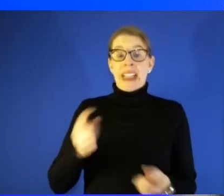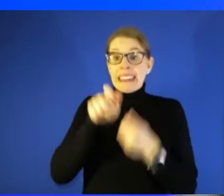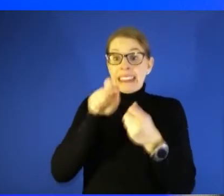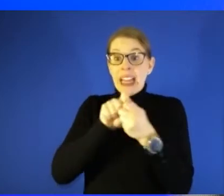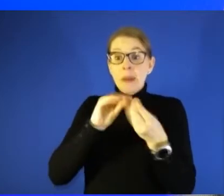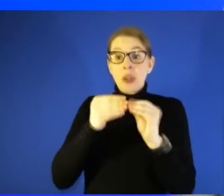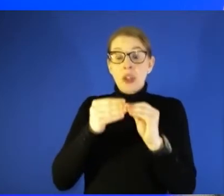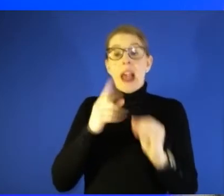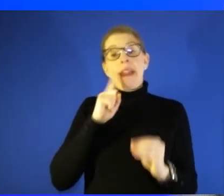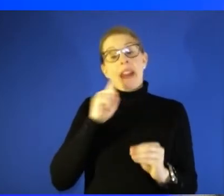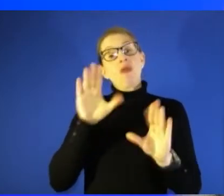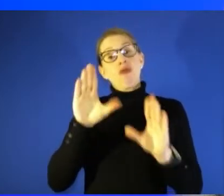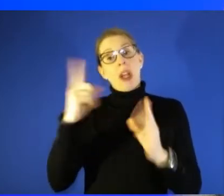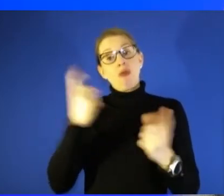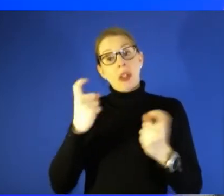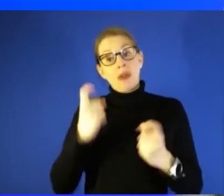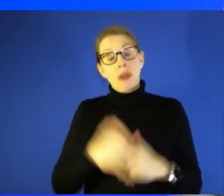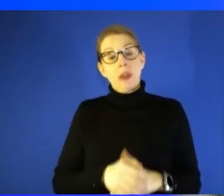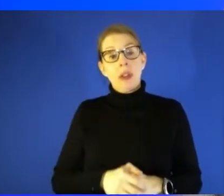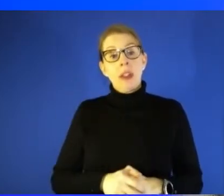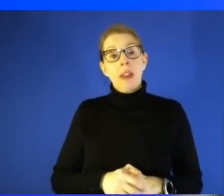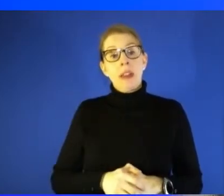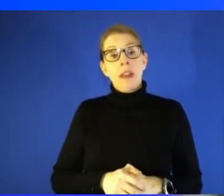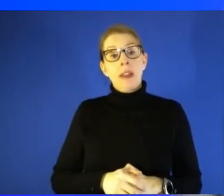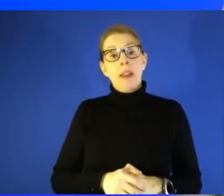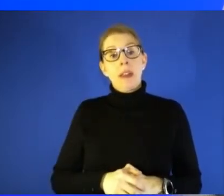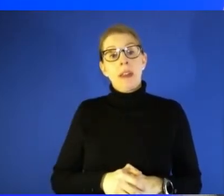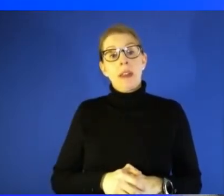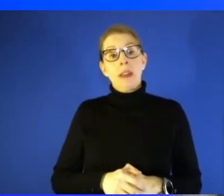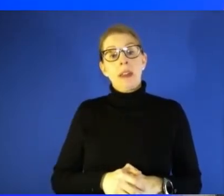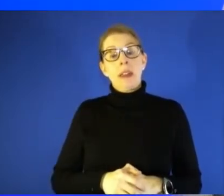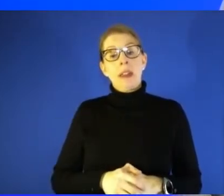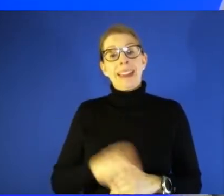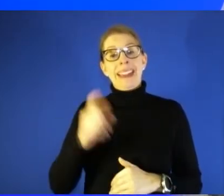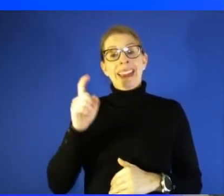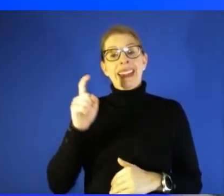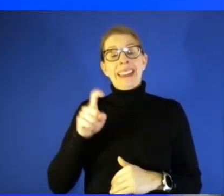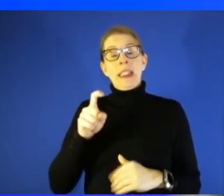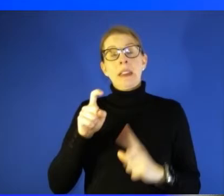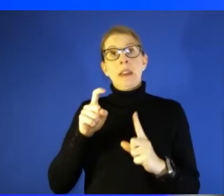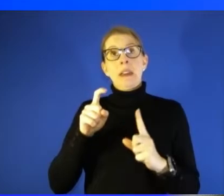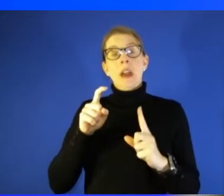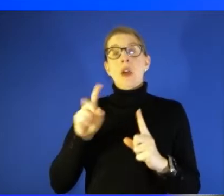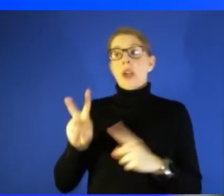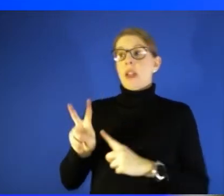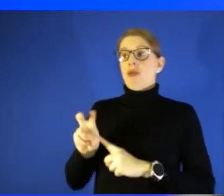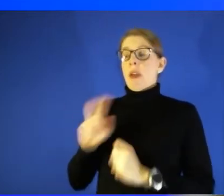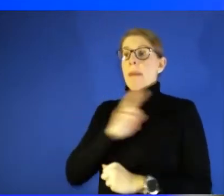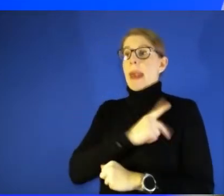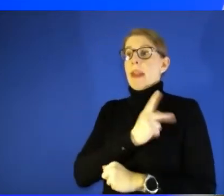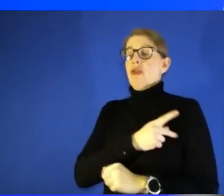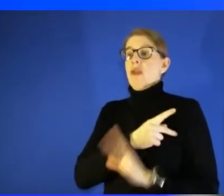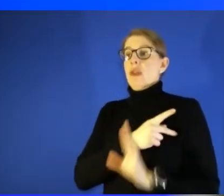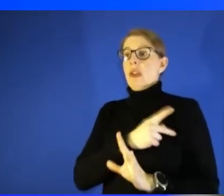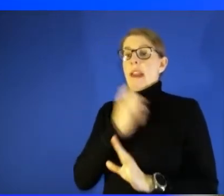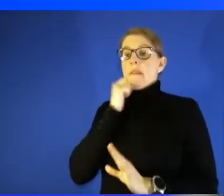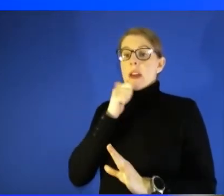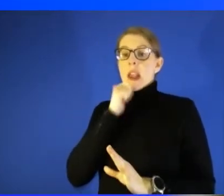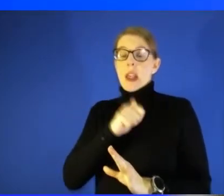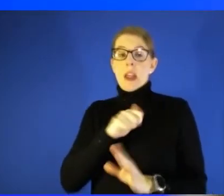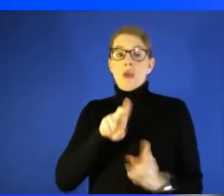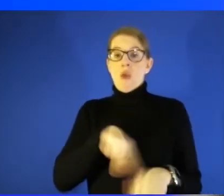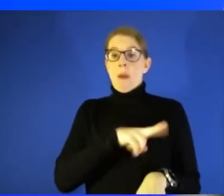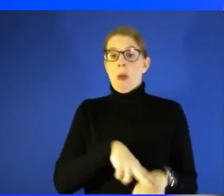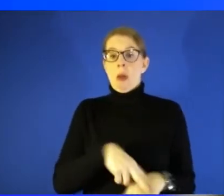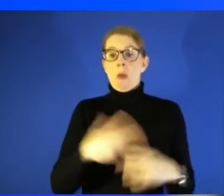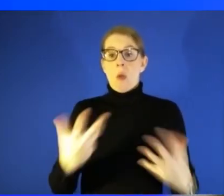great question, and I think we probably need to be better about putting that into context of, okay, we have 200 patients a day. What's normal? Right. But